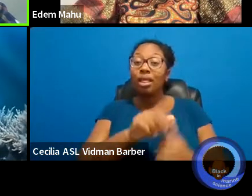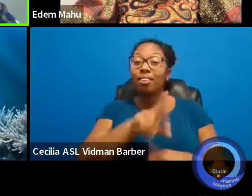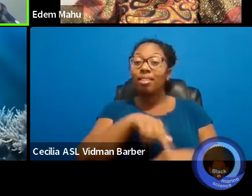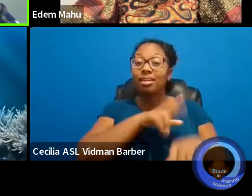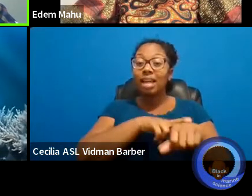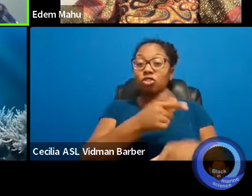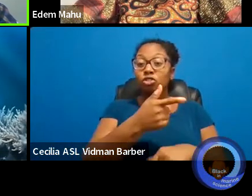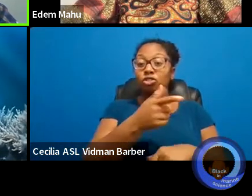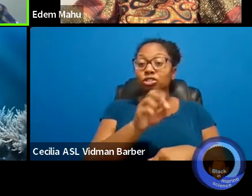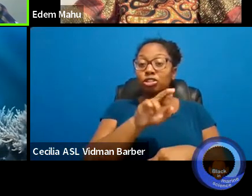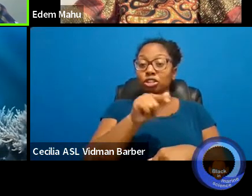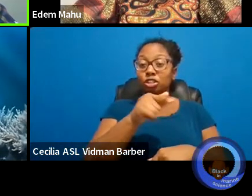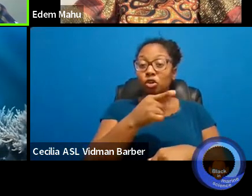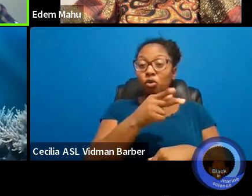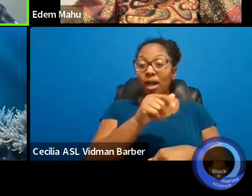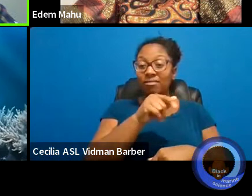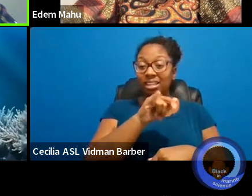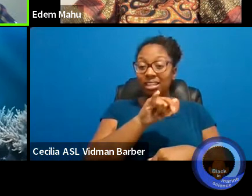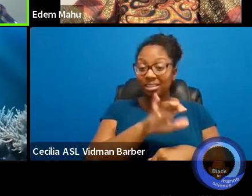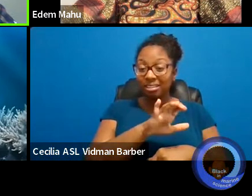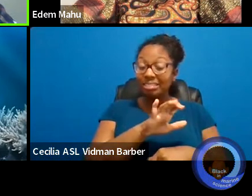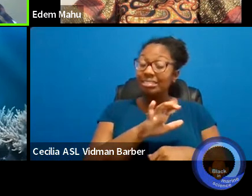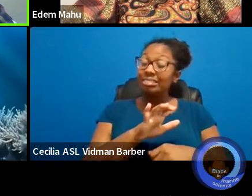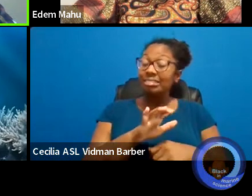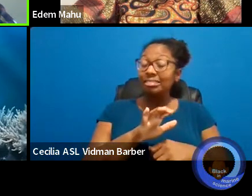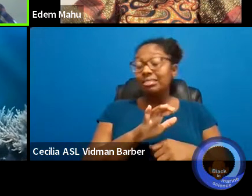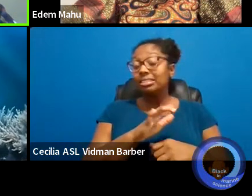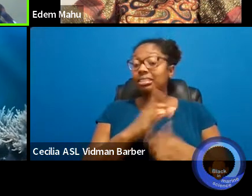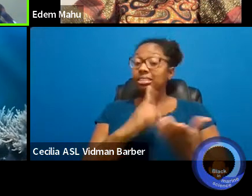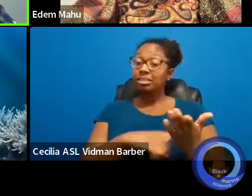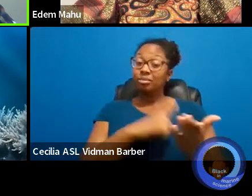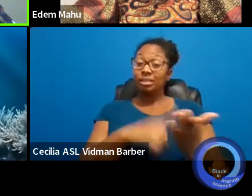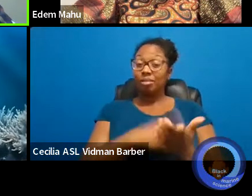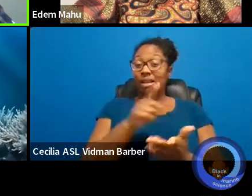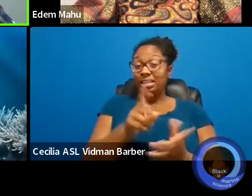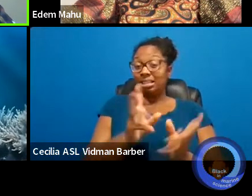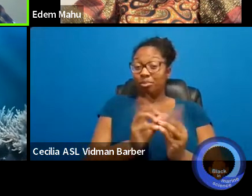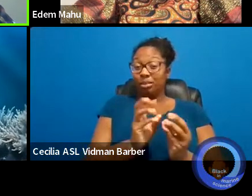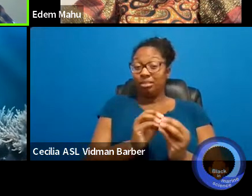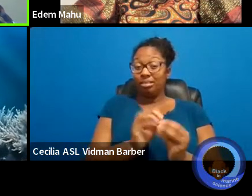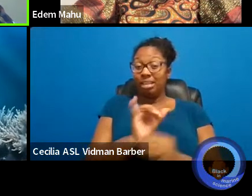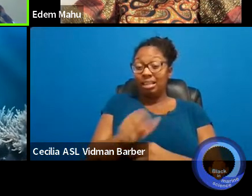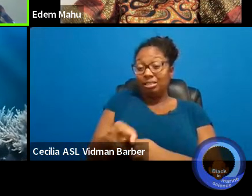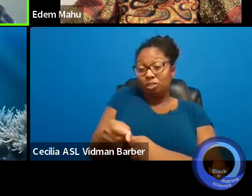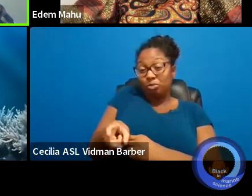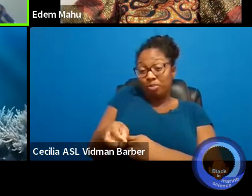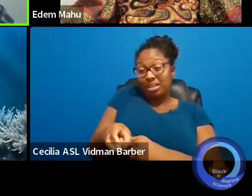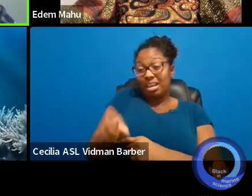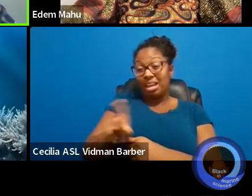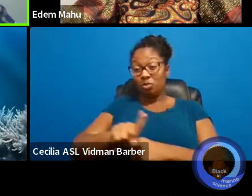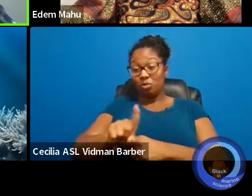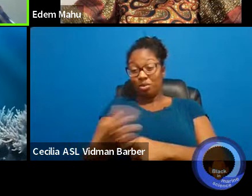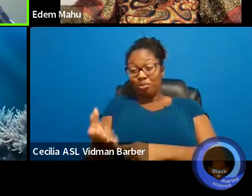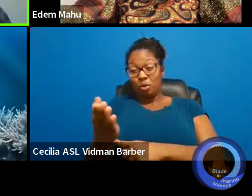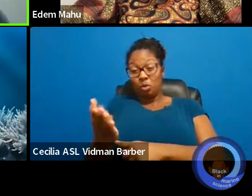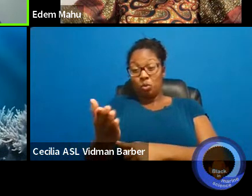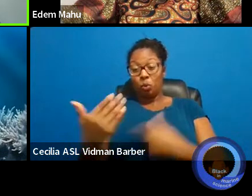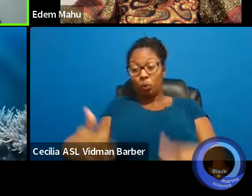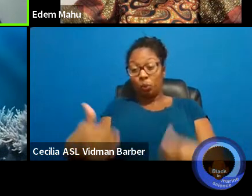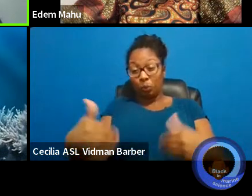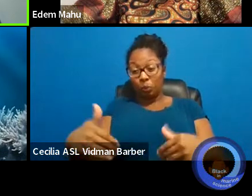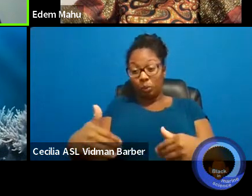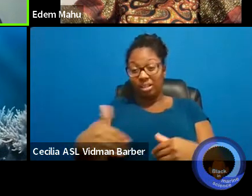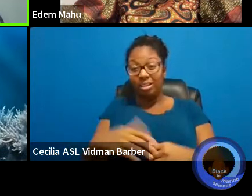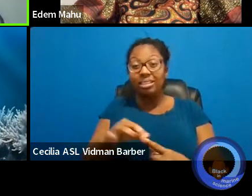there were times when I had to do meetings around 12 a.m. and 1 a.m. Especially on my